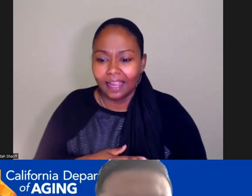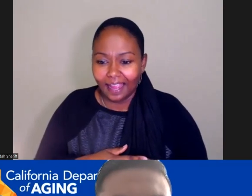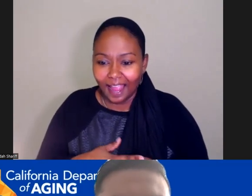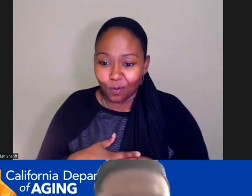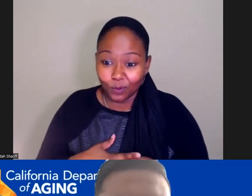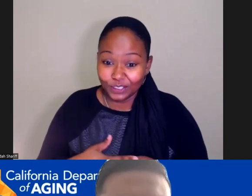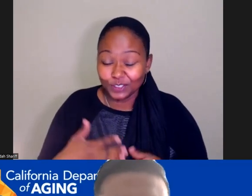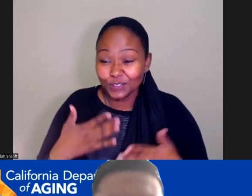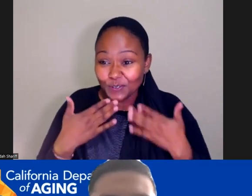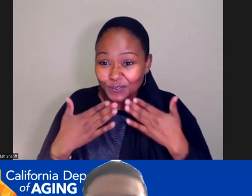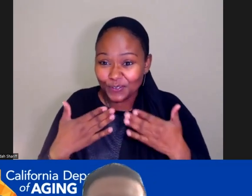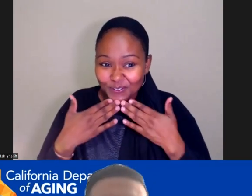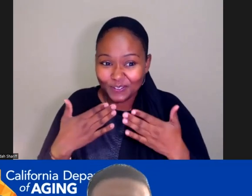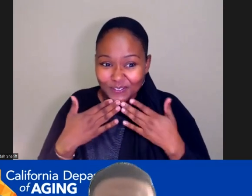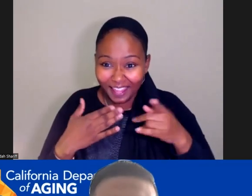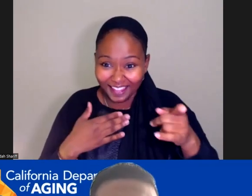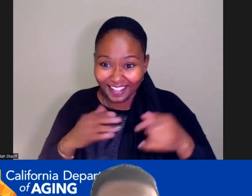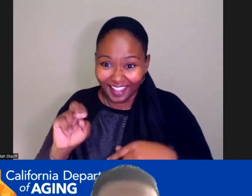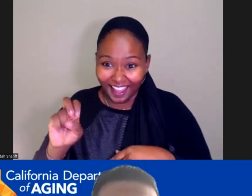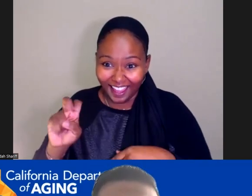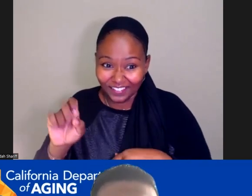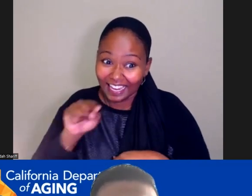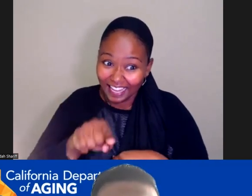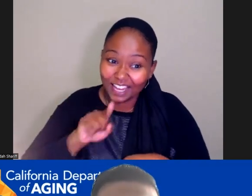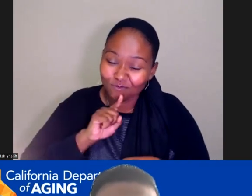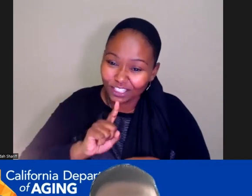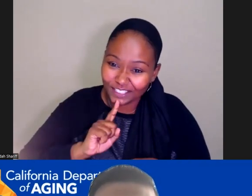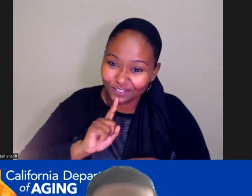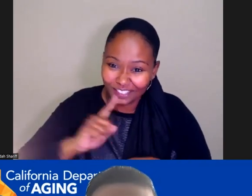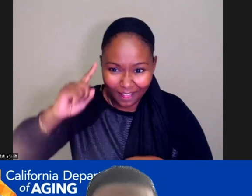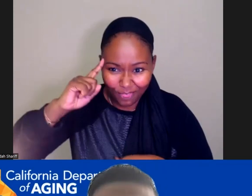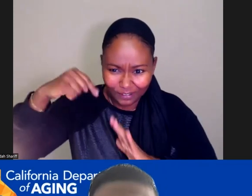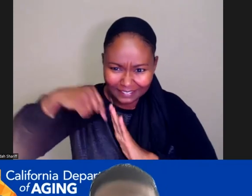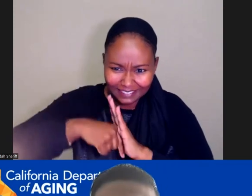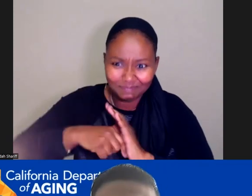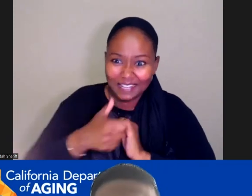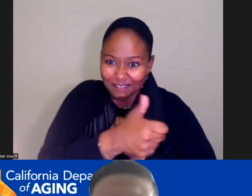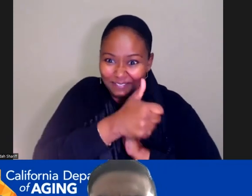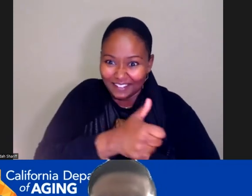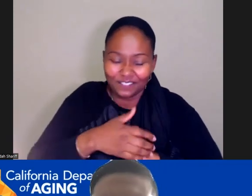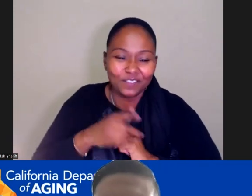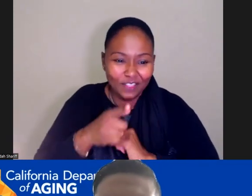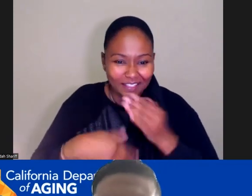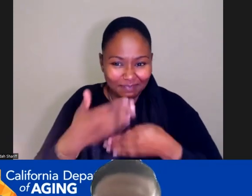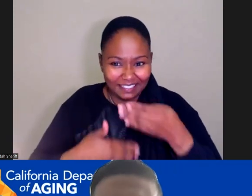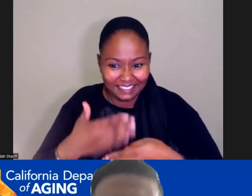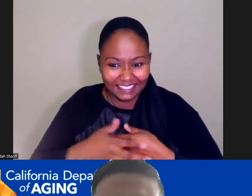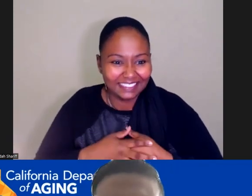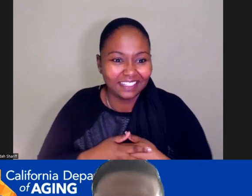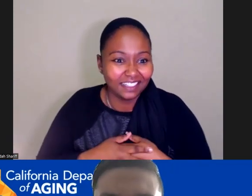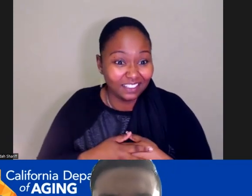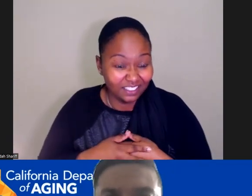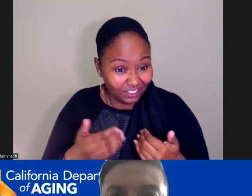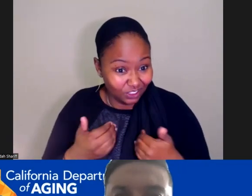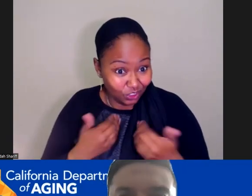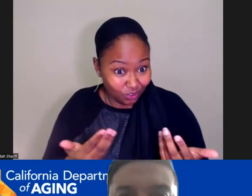Evan here and all the credit to Evan because he really thought this through on his own. And so, Evan, I don't know if you want to comment on that, if there's anything you kind of built off of, or is this all